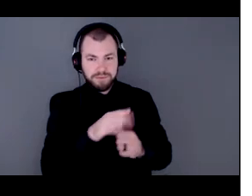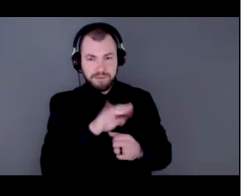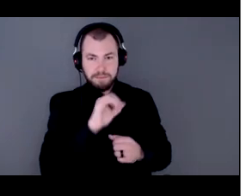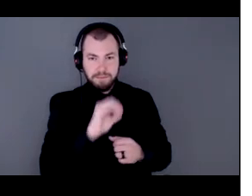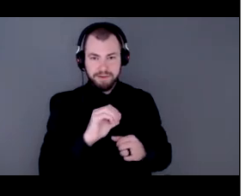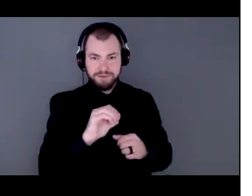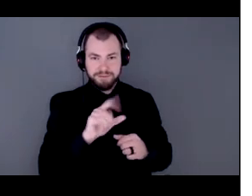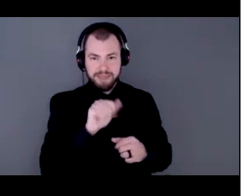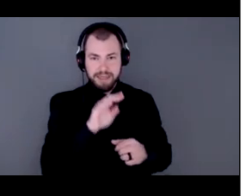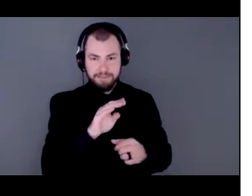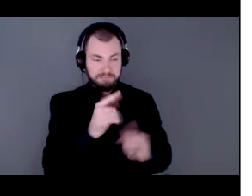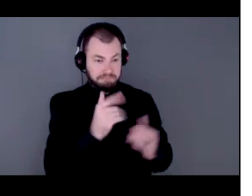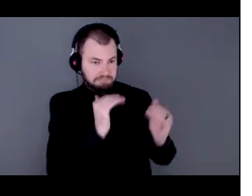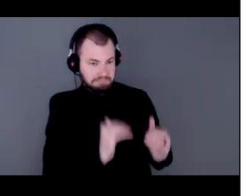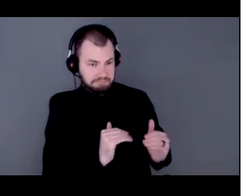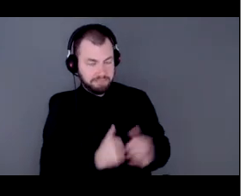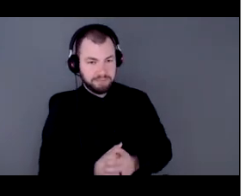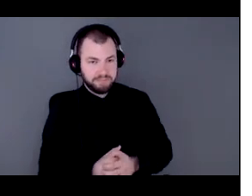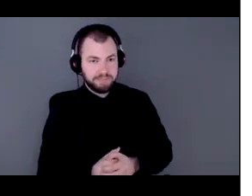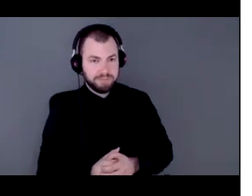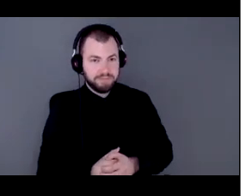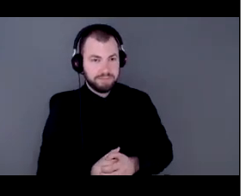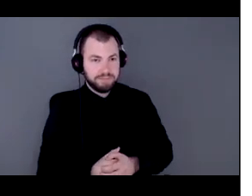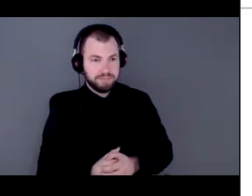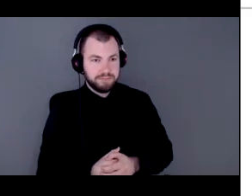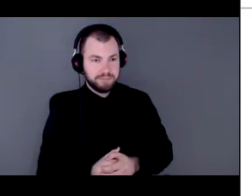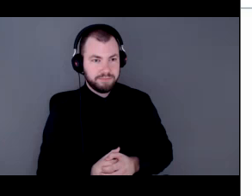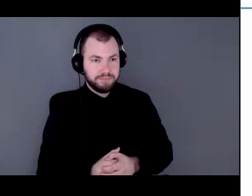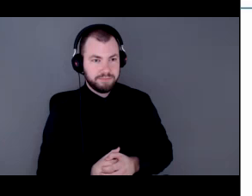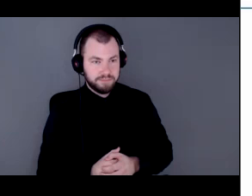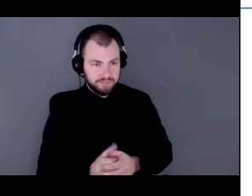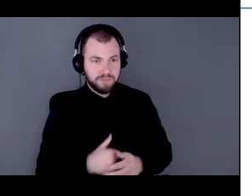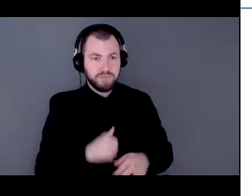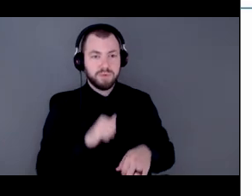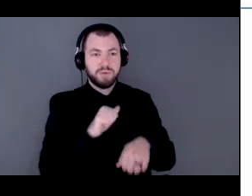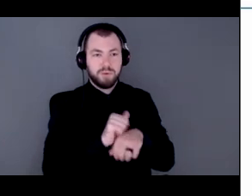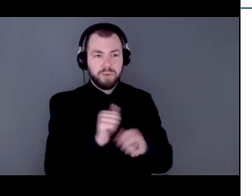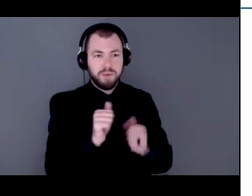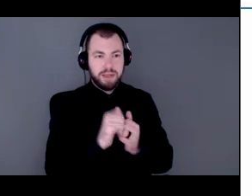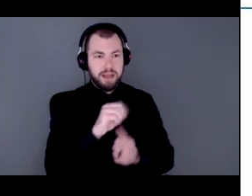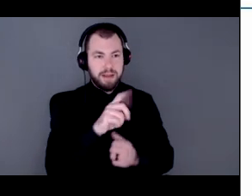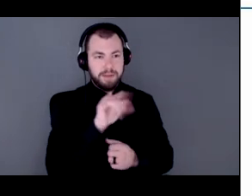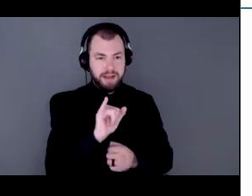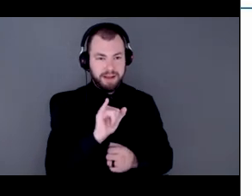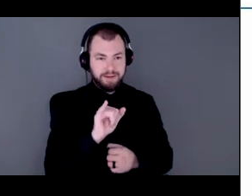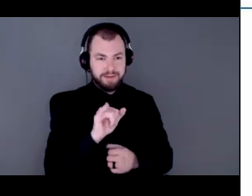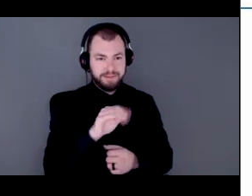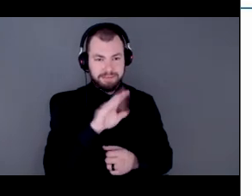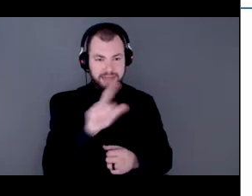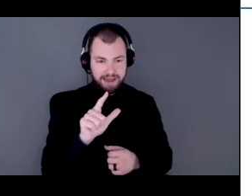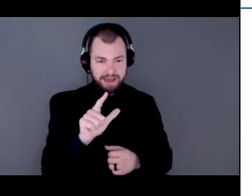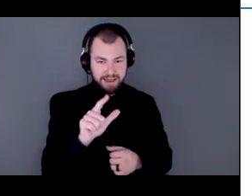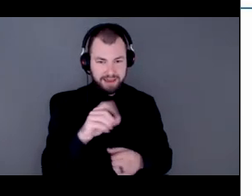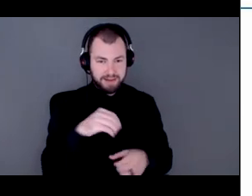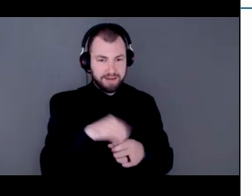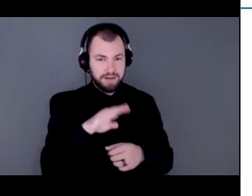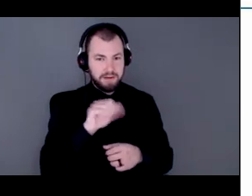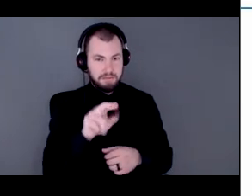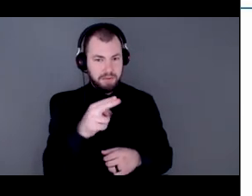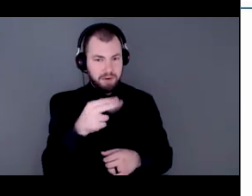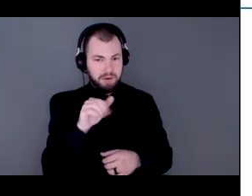Next slide, please. We worked with MDIBL in Bar Harbor, Maine to create Litter Journal. It's the first